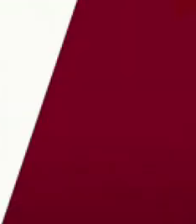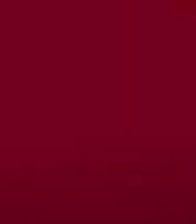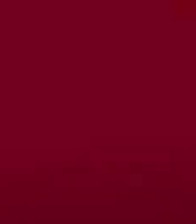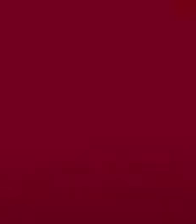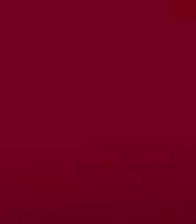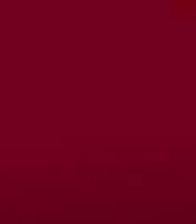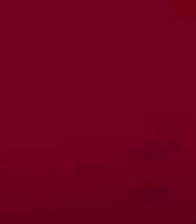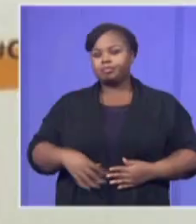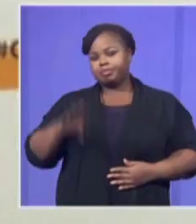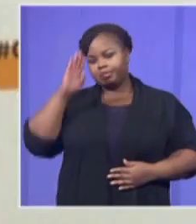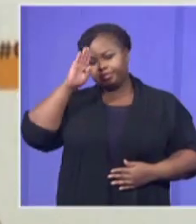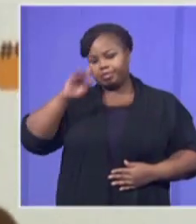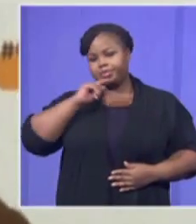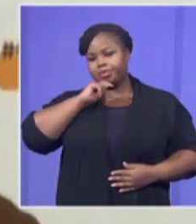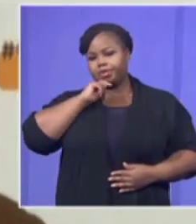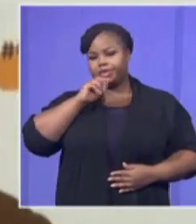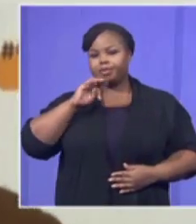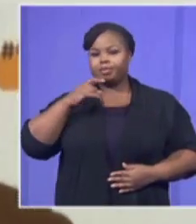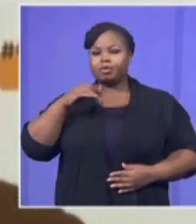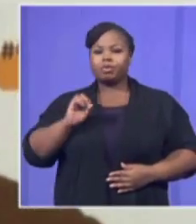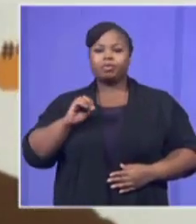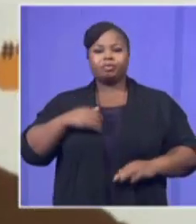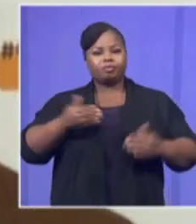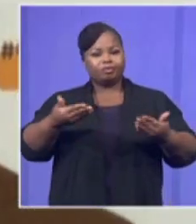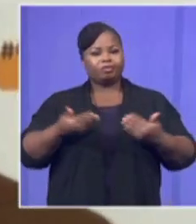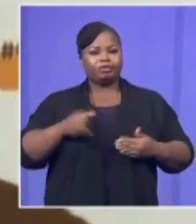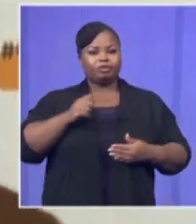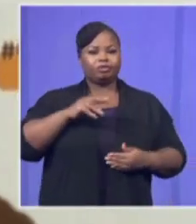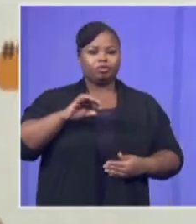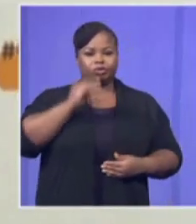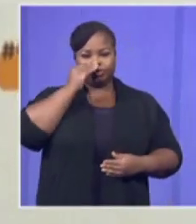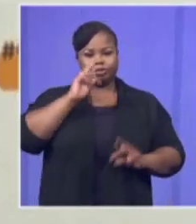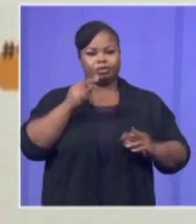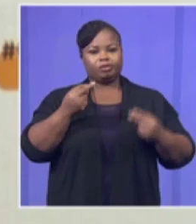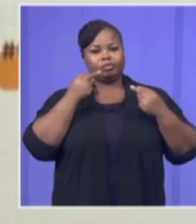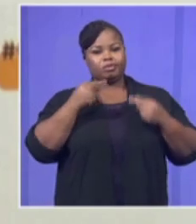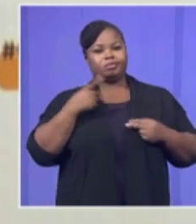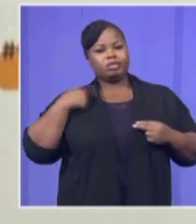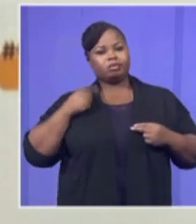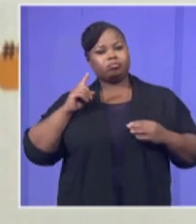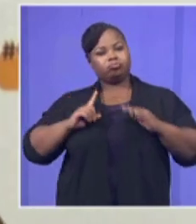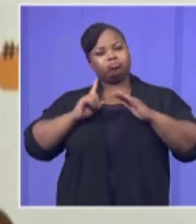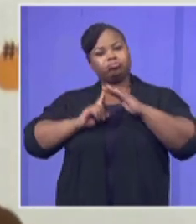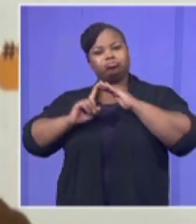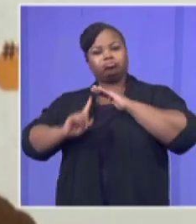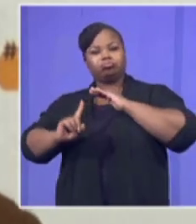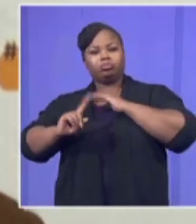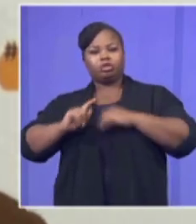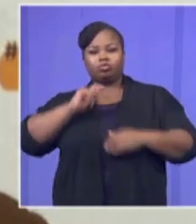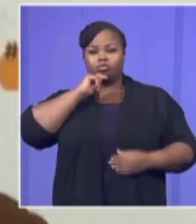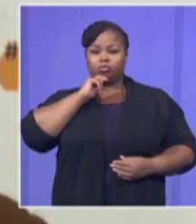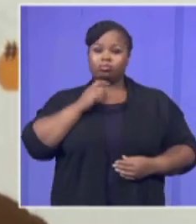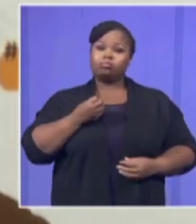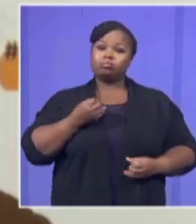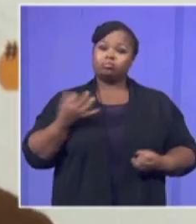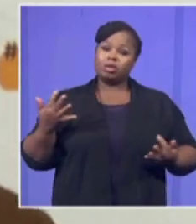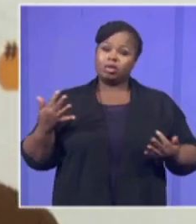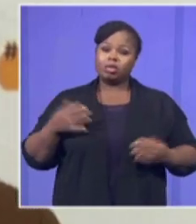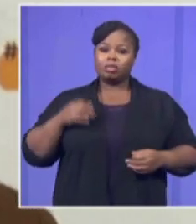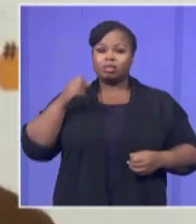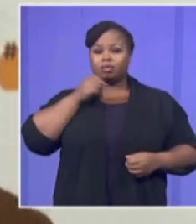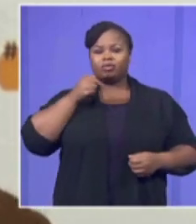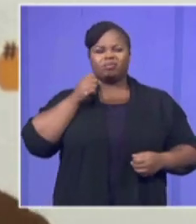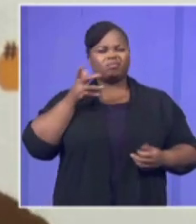Well, good morning to you, Mkolisi, and warm welcome to SABC News viewers. When I walked in here this morning, I saw a number of artists from